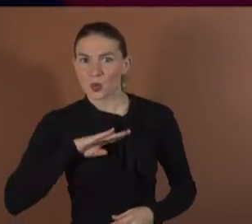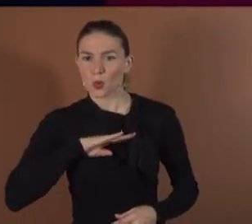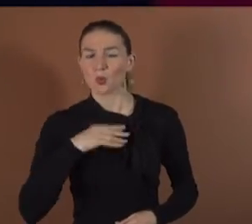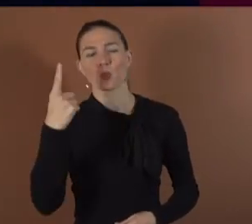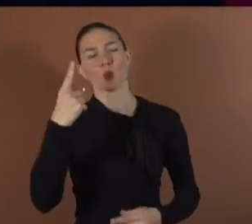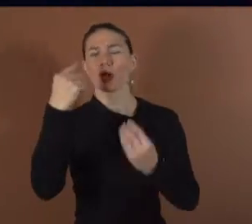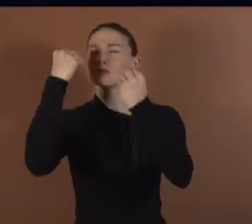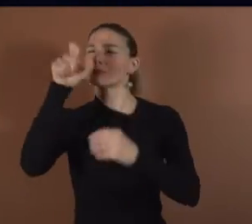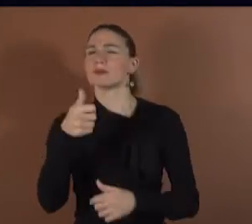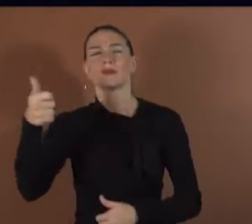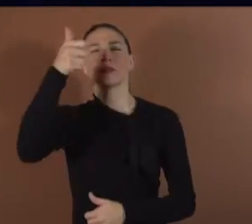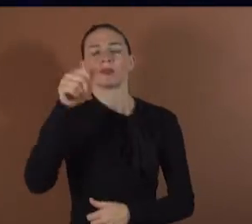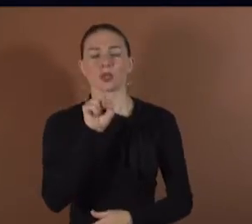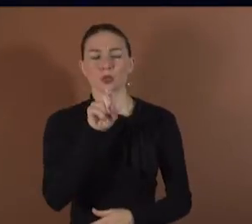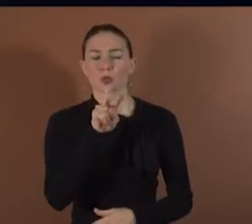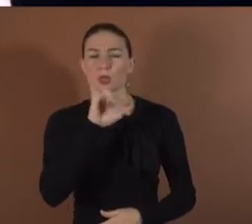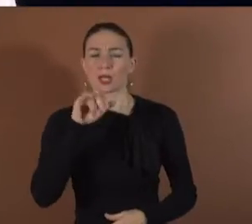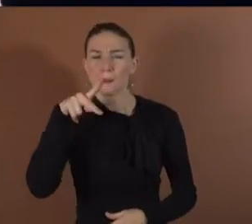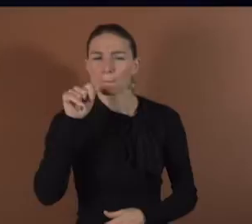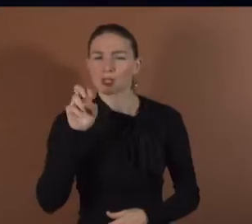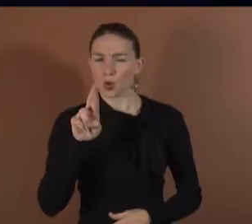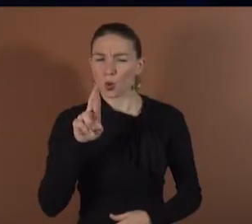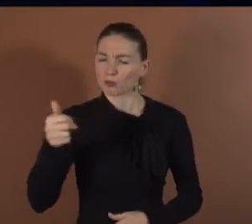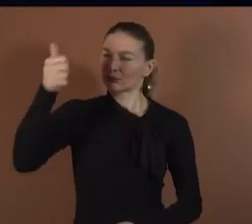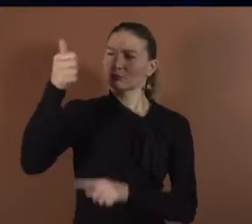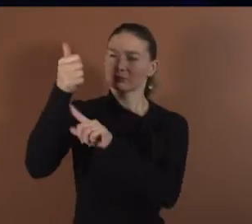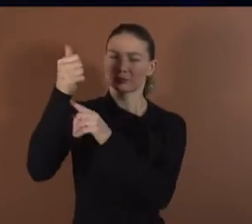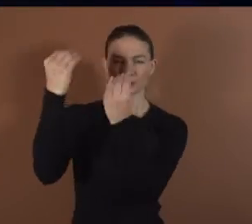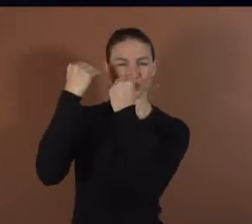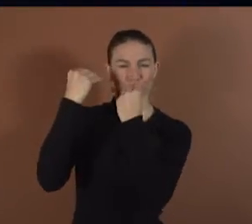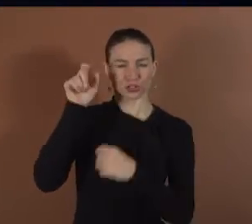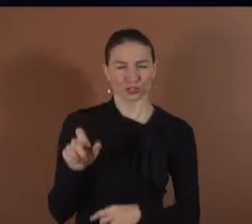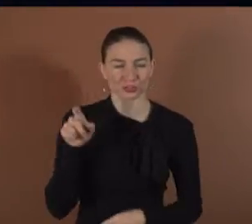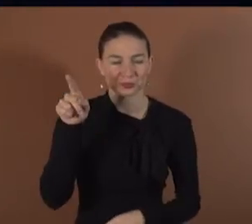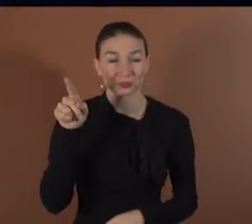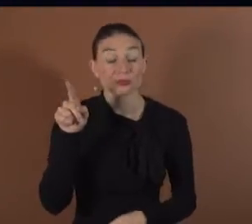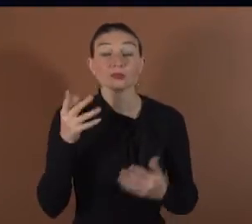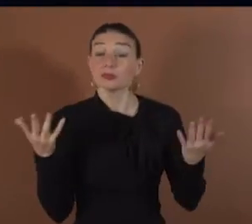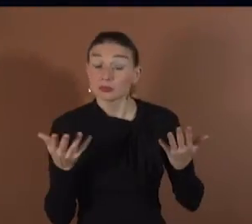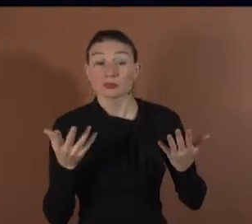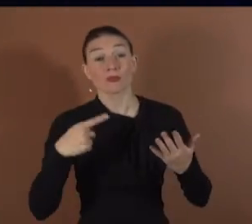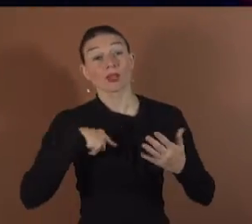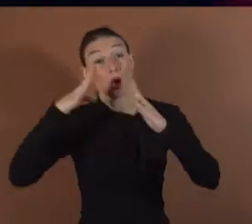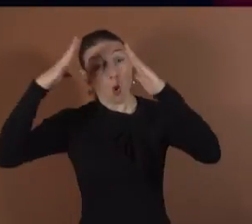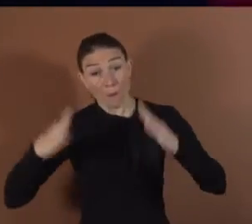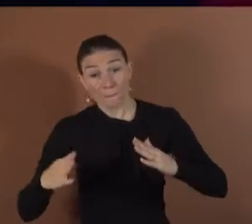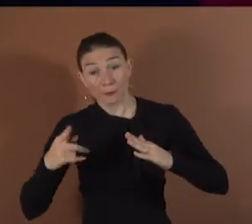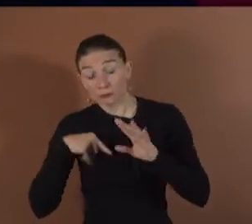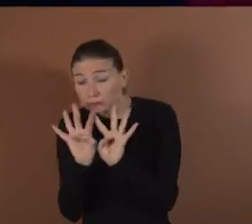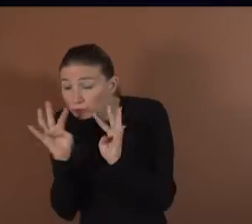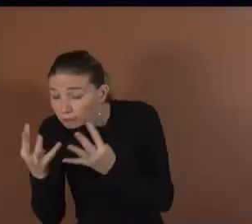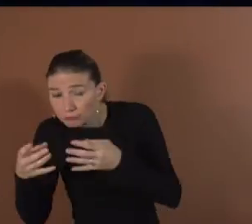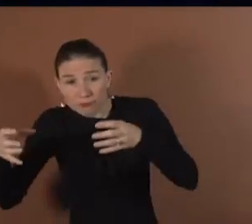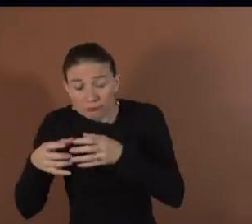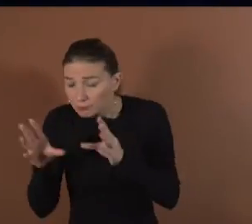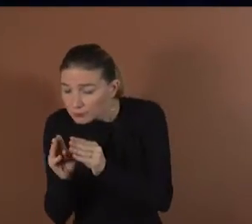Patha, who allowed us rebel students to have meetings at her home. And while those meetings were happening, you could see her